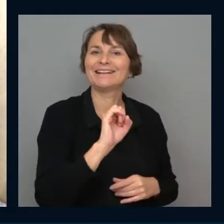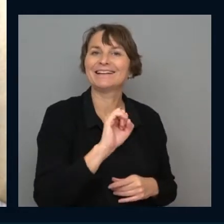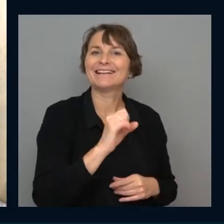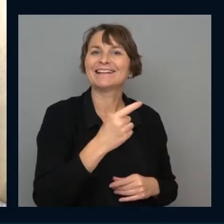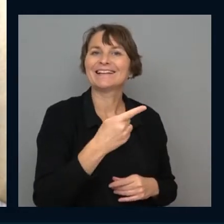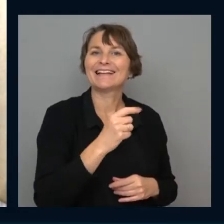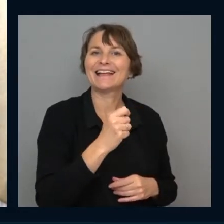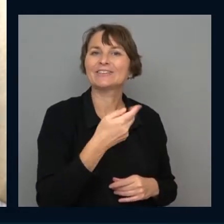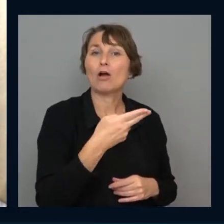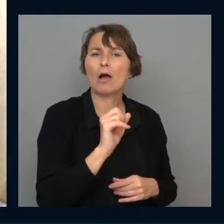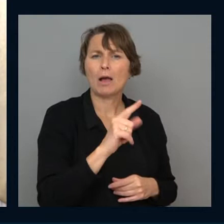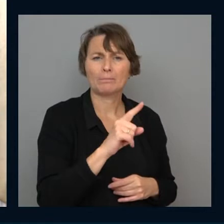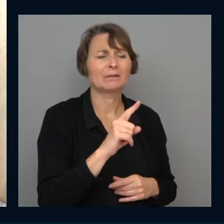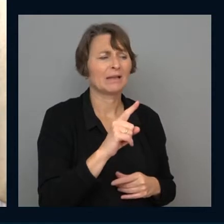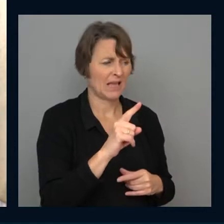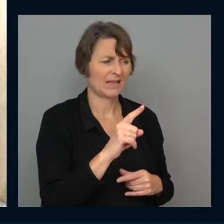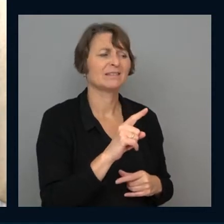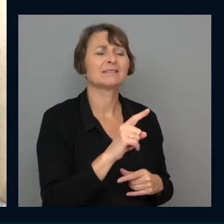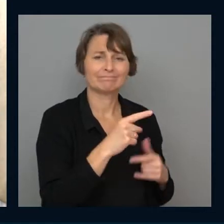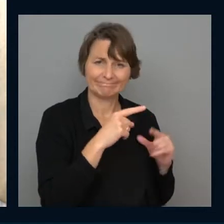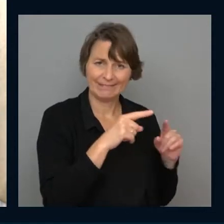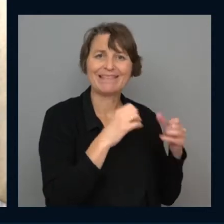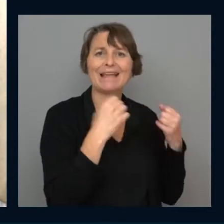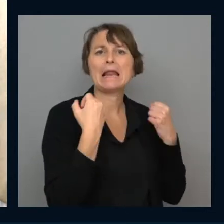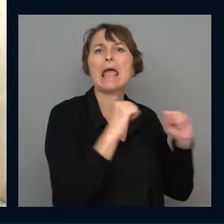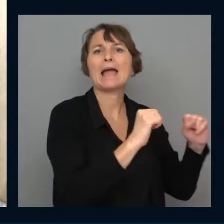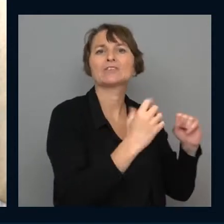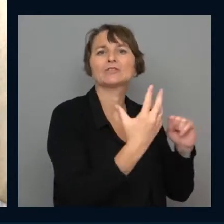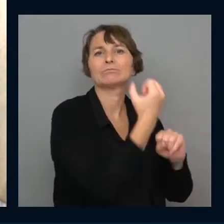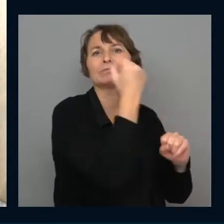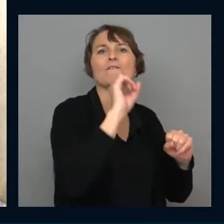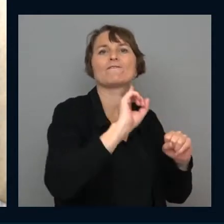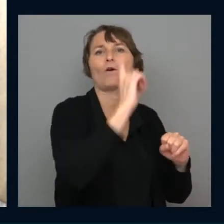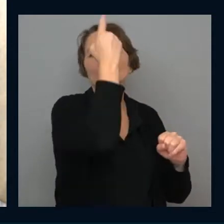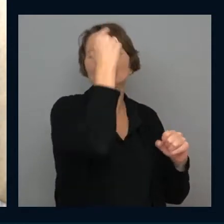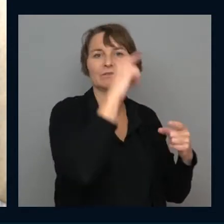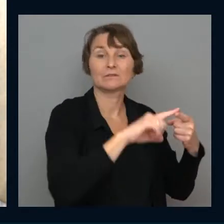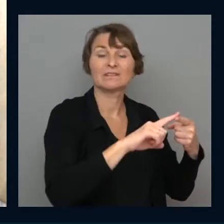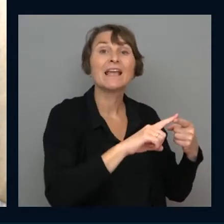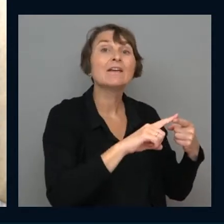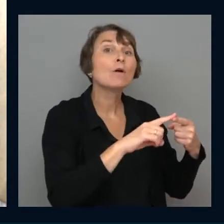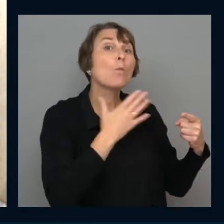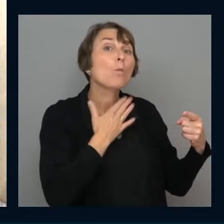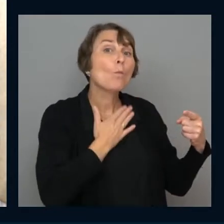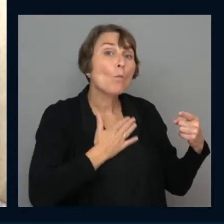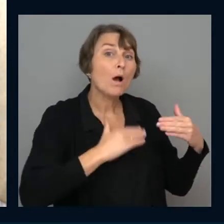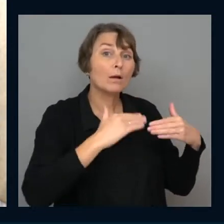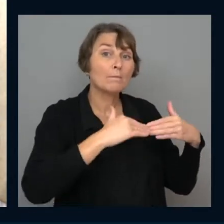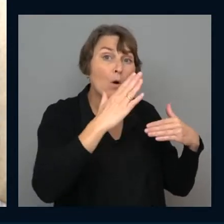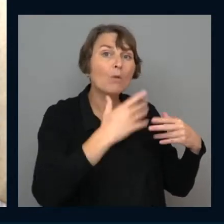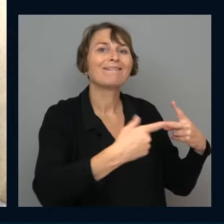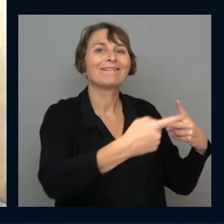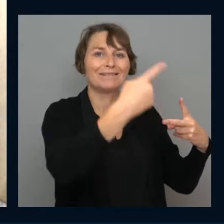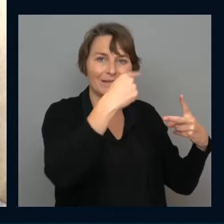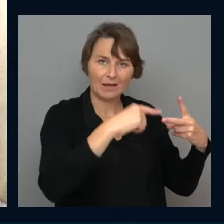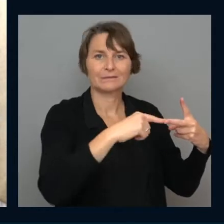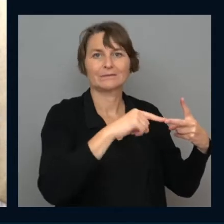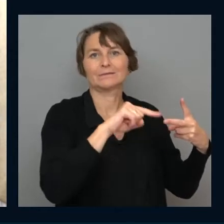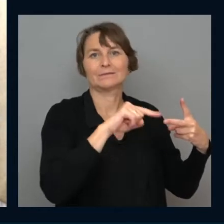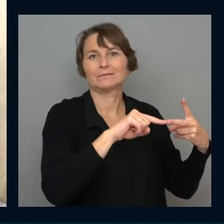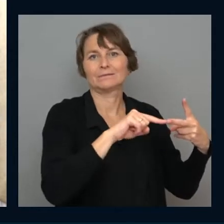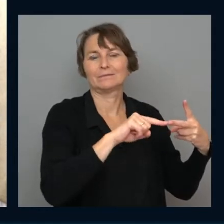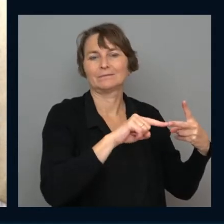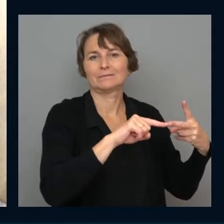weapon of choice would be GitHub Actions, and once you get a hang of it and you want more, then maybe the next step would be Azure DevOps, right?